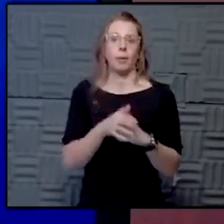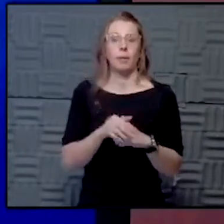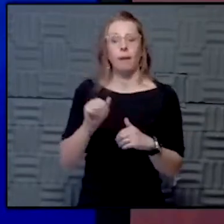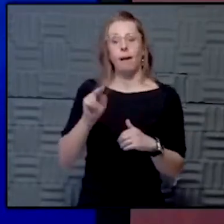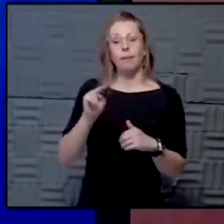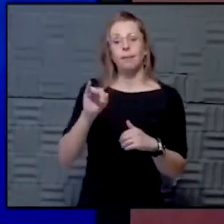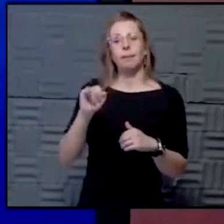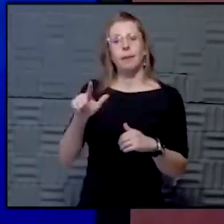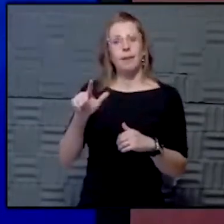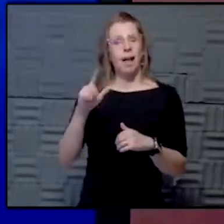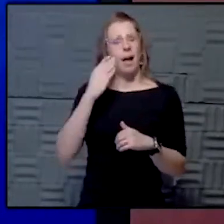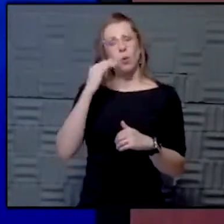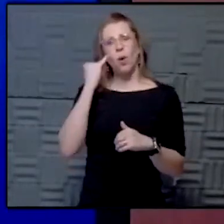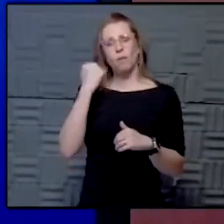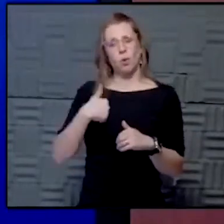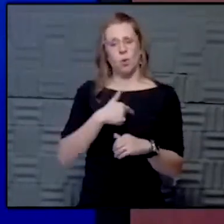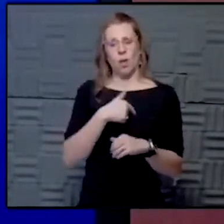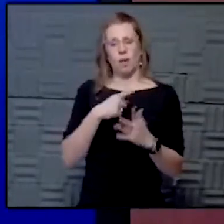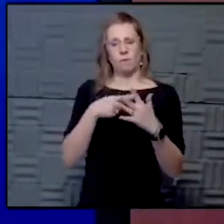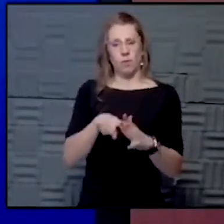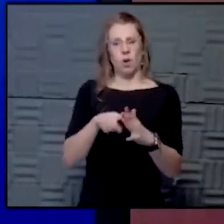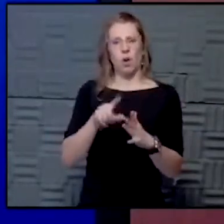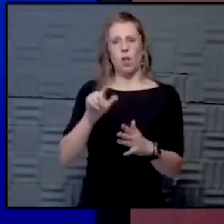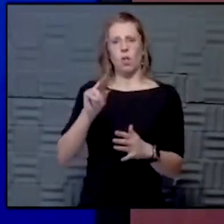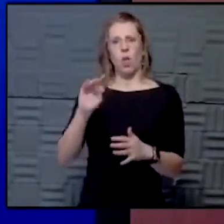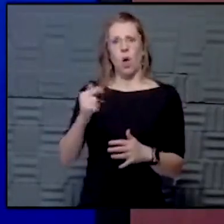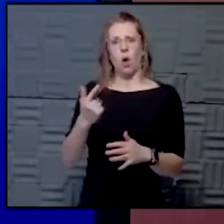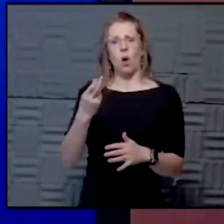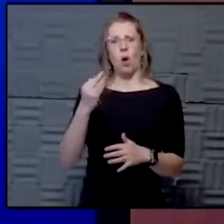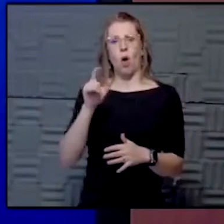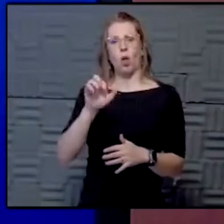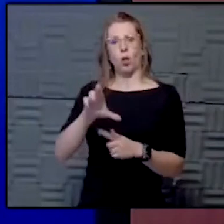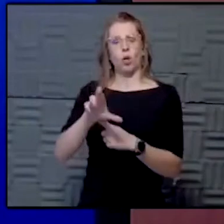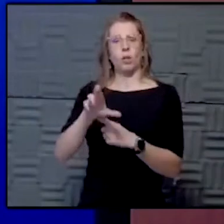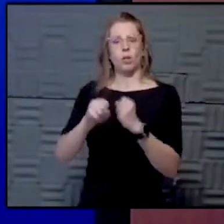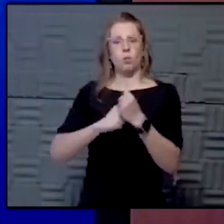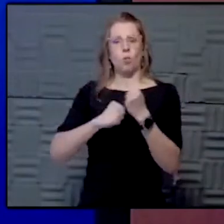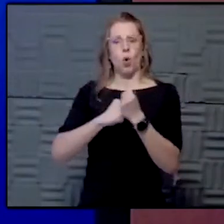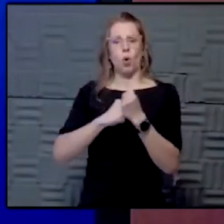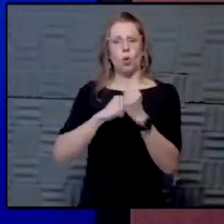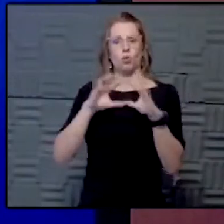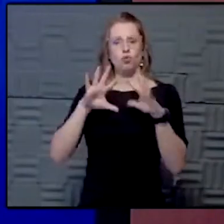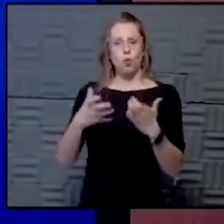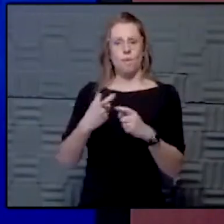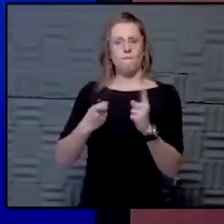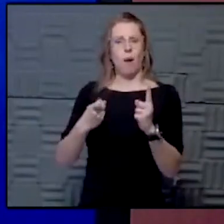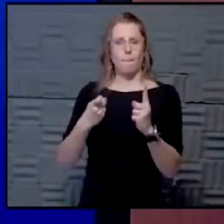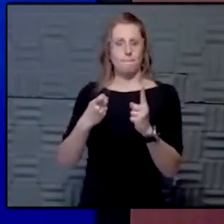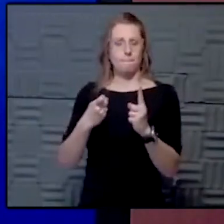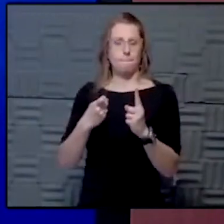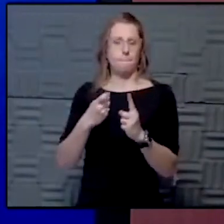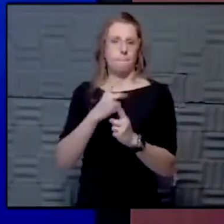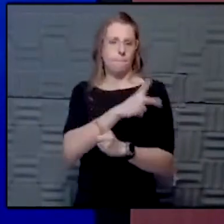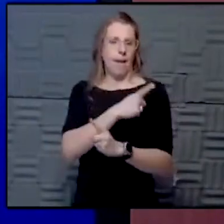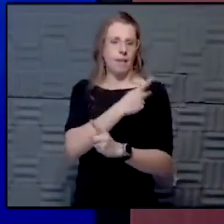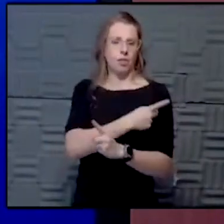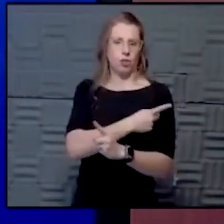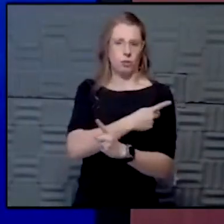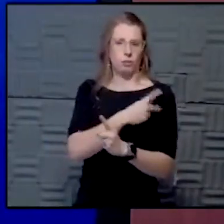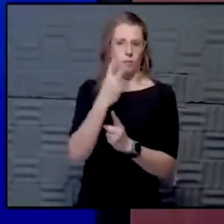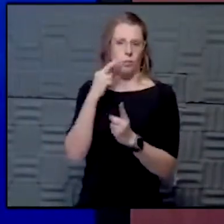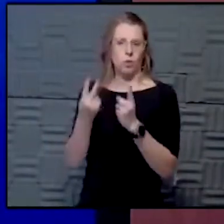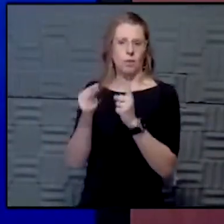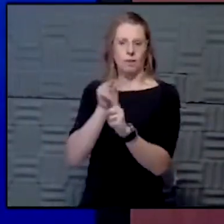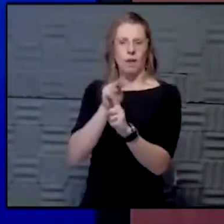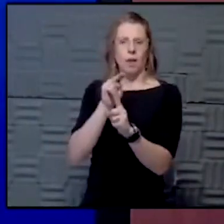actually know if we have kicked off the long hauler support group from a patient perspective. We'll get you that answer. We know how to get in